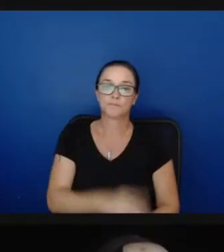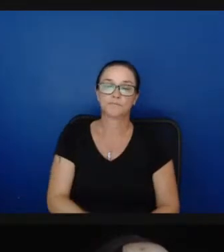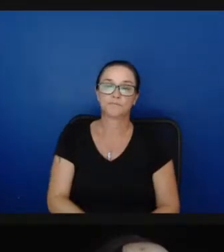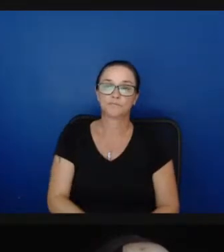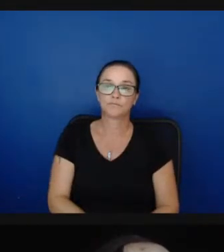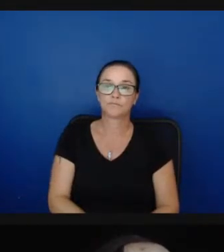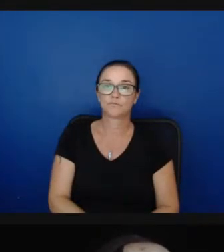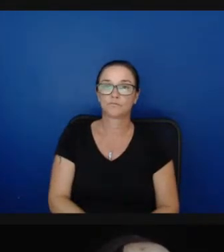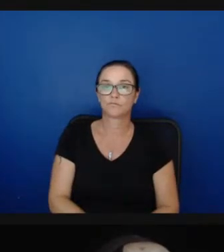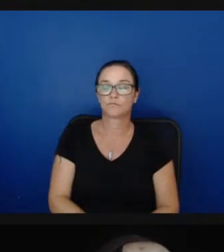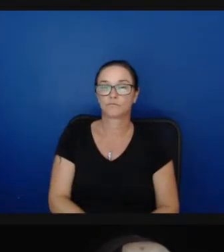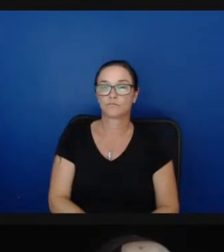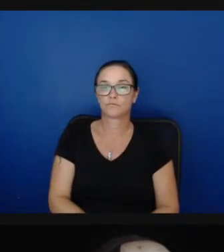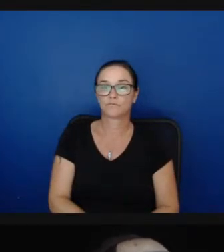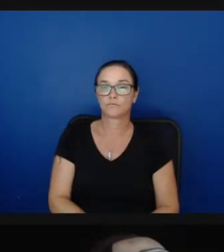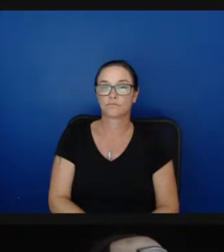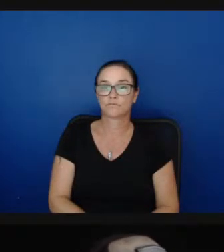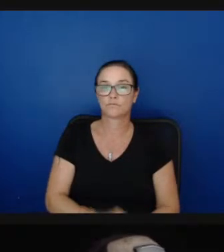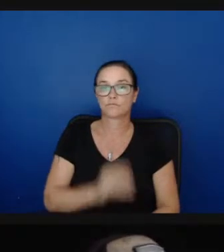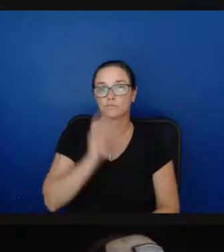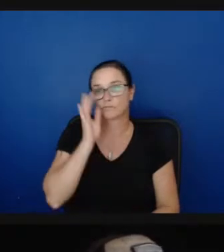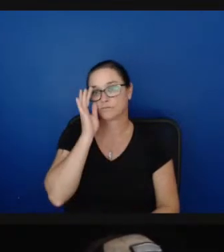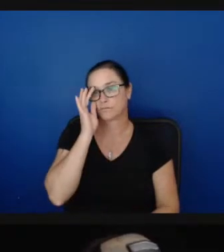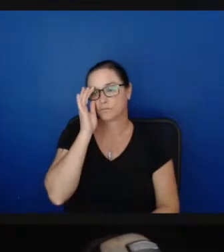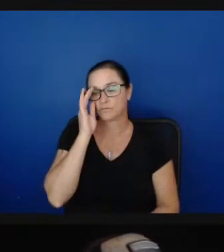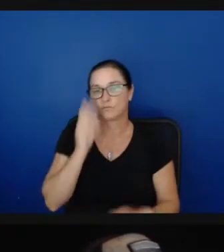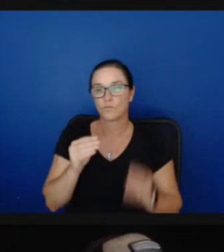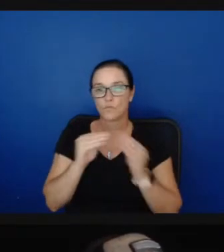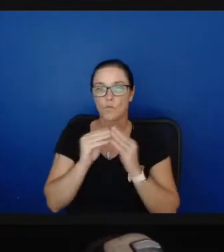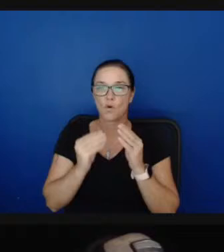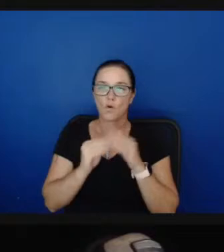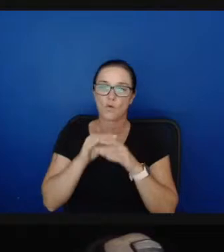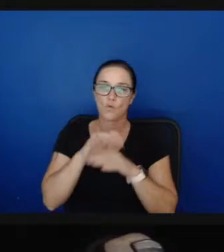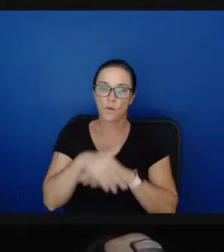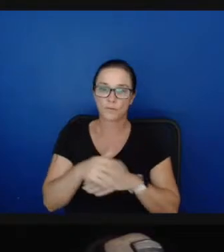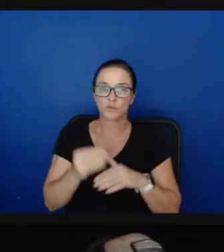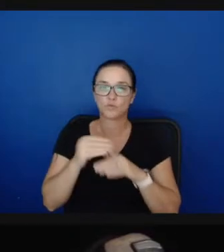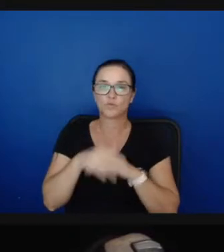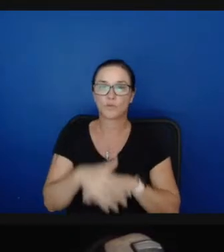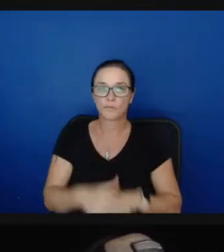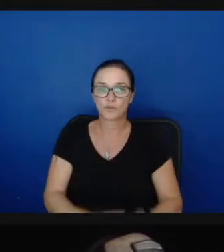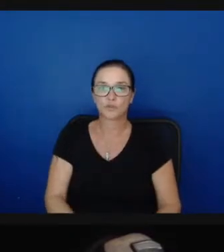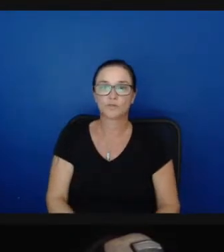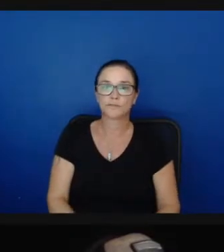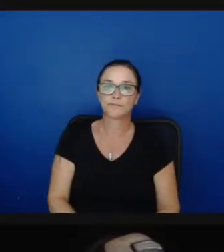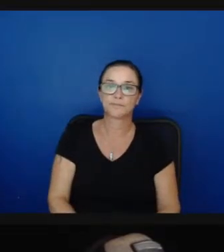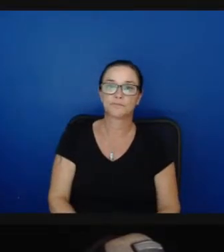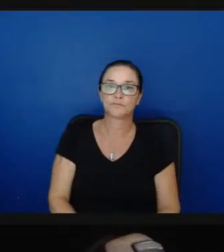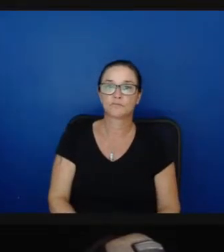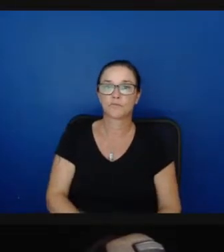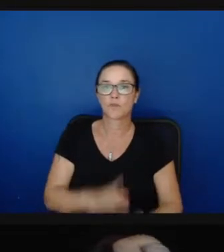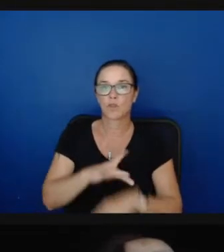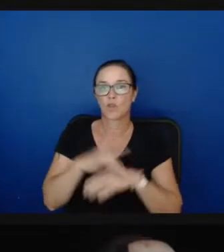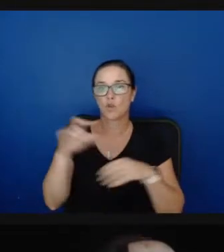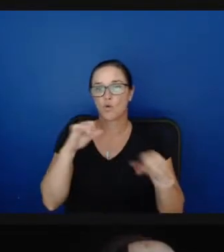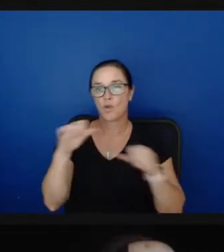gas and lava flows. More eruptions, more eruptions. Start going a little faster here. Gravity of